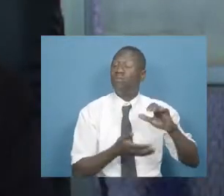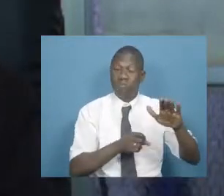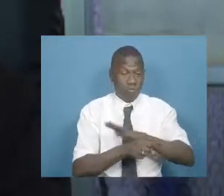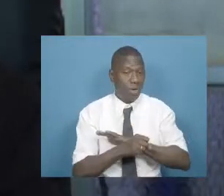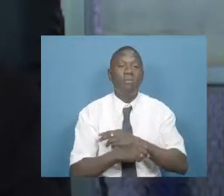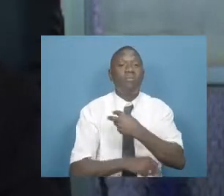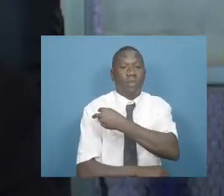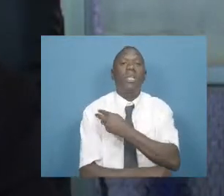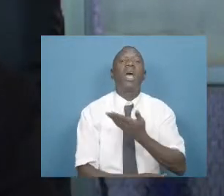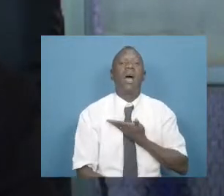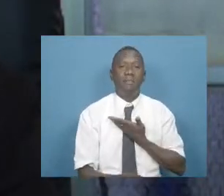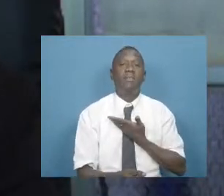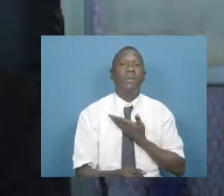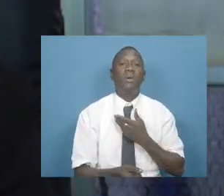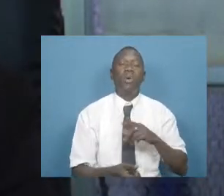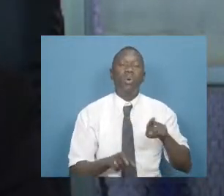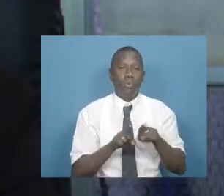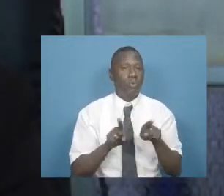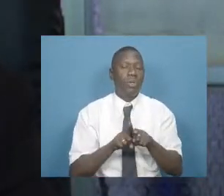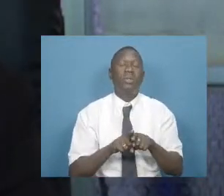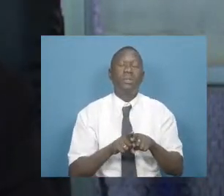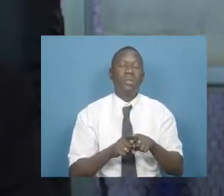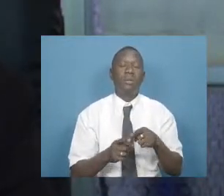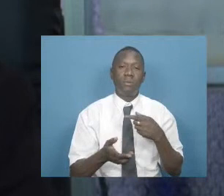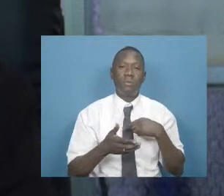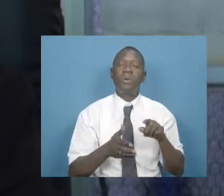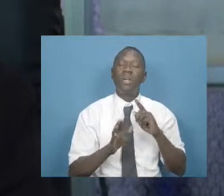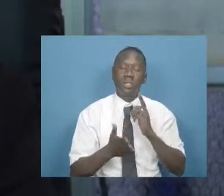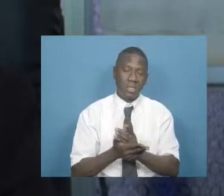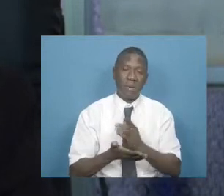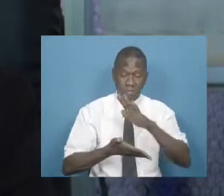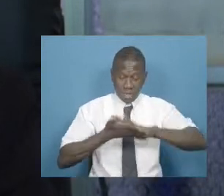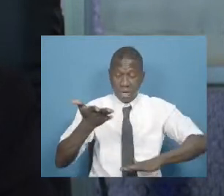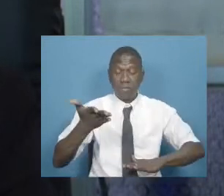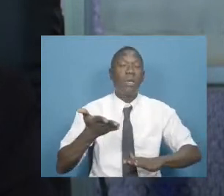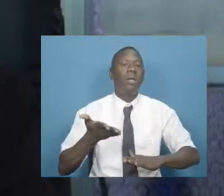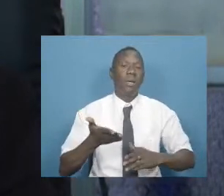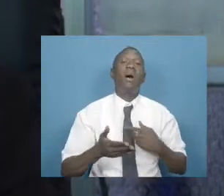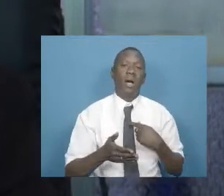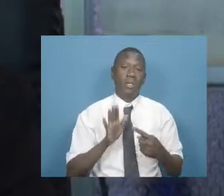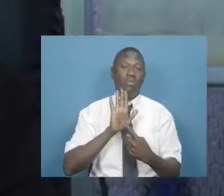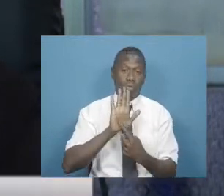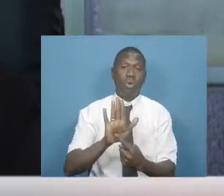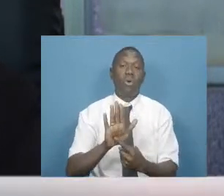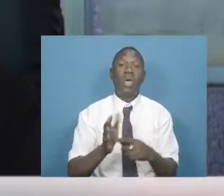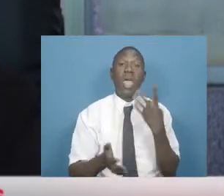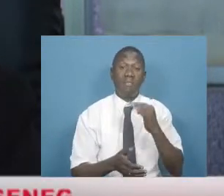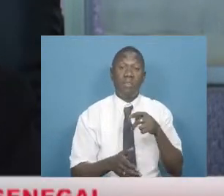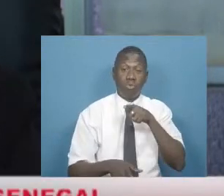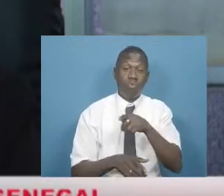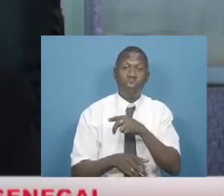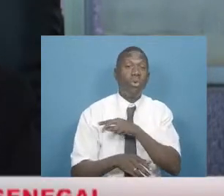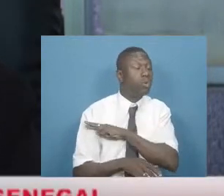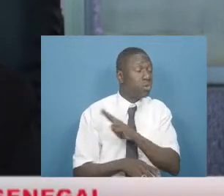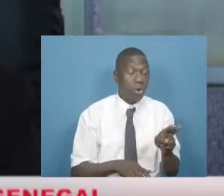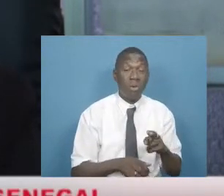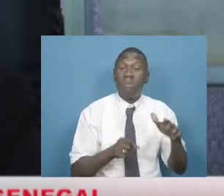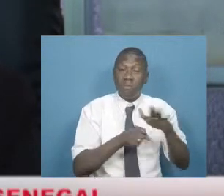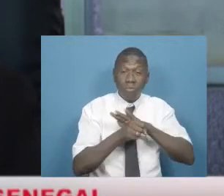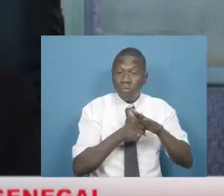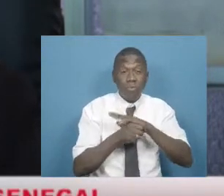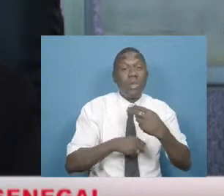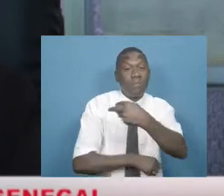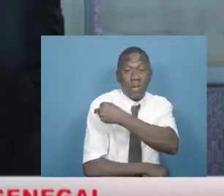vaccinated vaccination with justified with a vaccination certificate. And that if we are not vaccinated, you are not fully